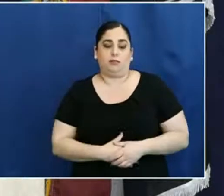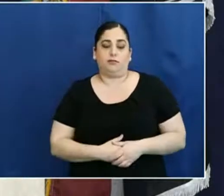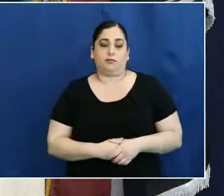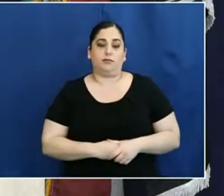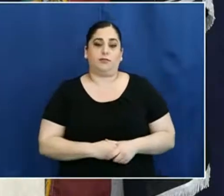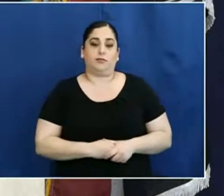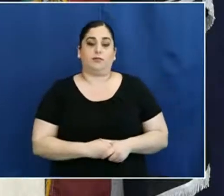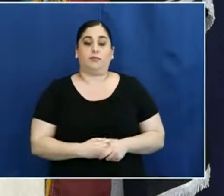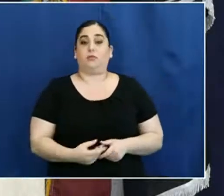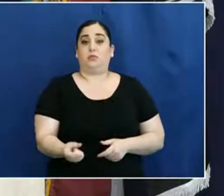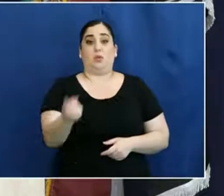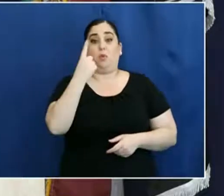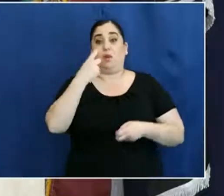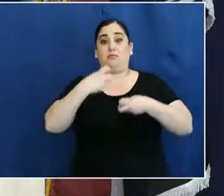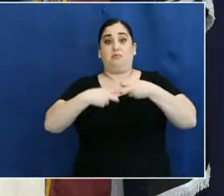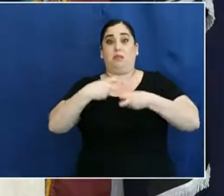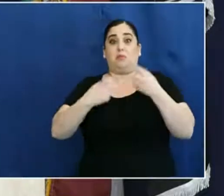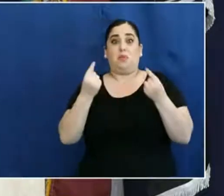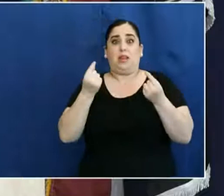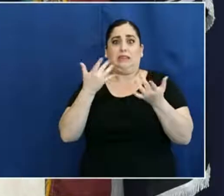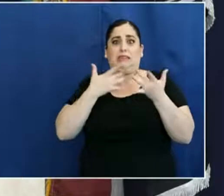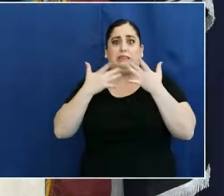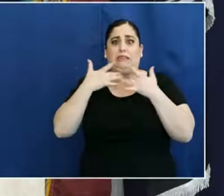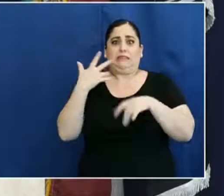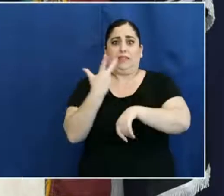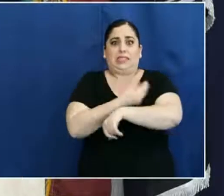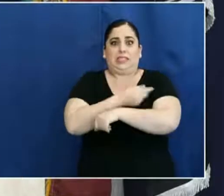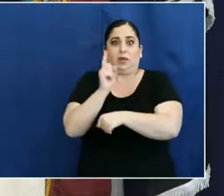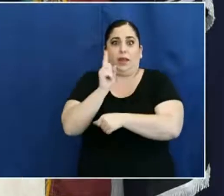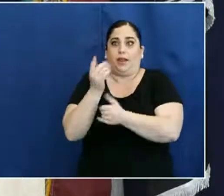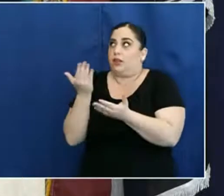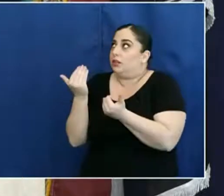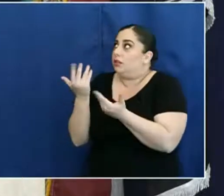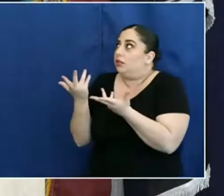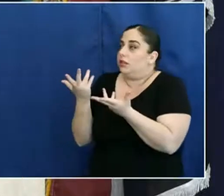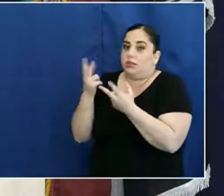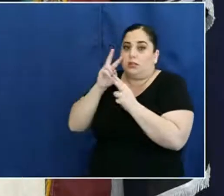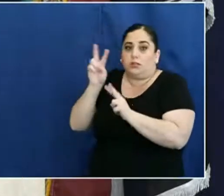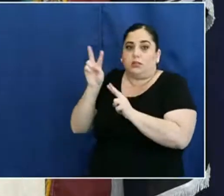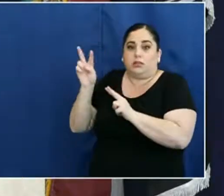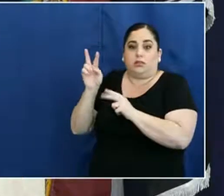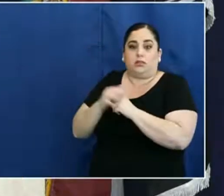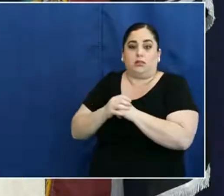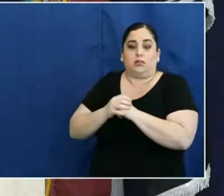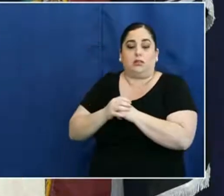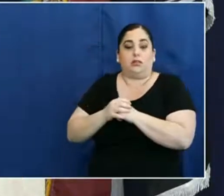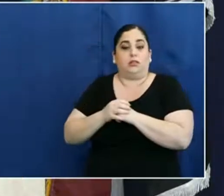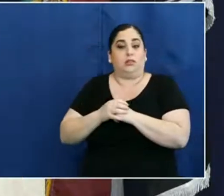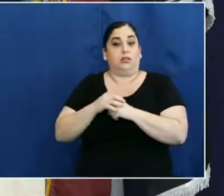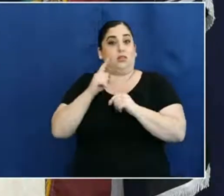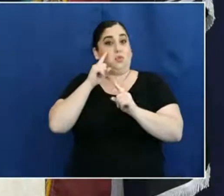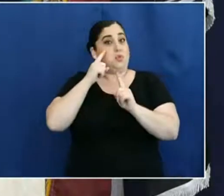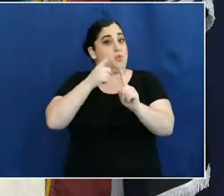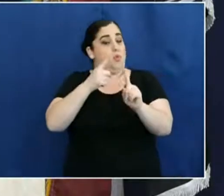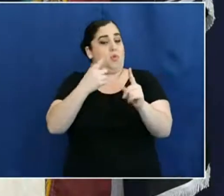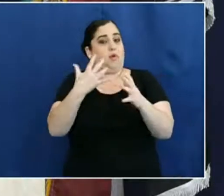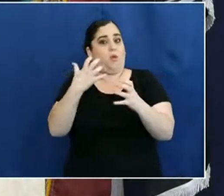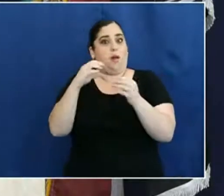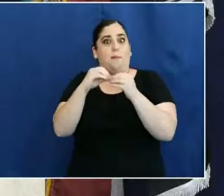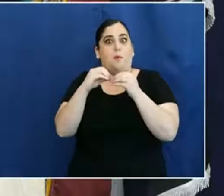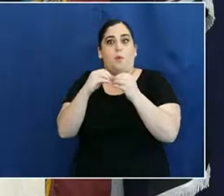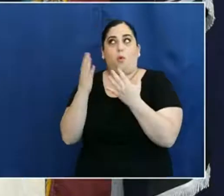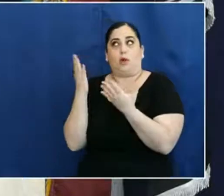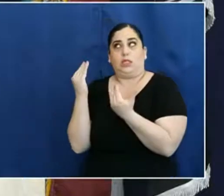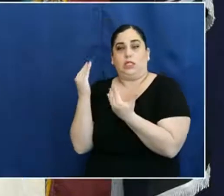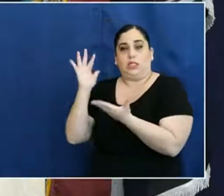of supply. And we think that supply will increase, and we think we will continue to get allocated vaccines and continue to have that ability.